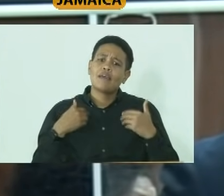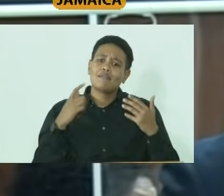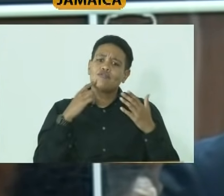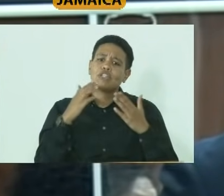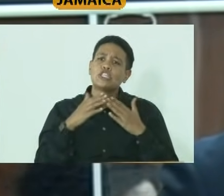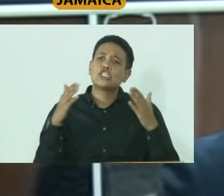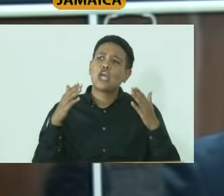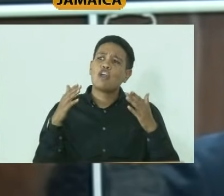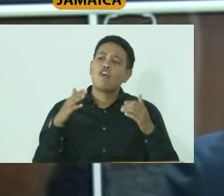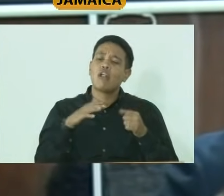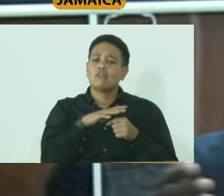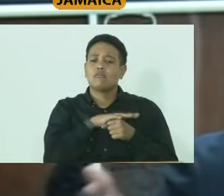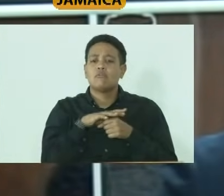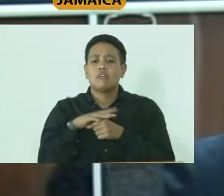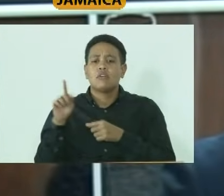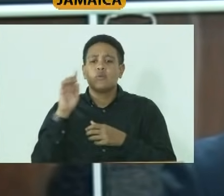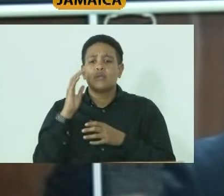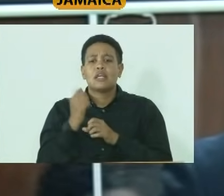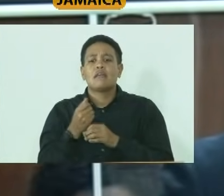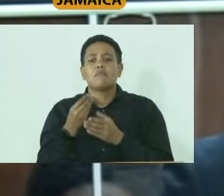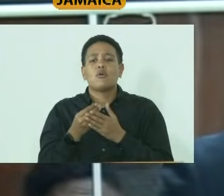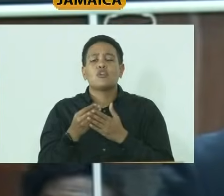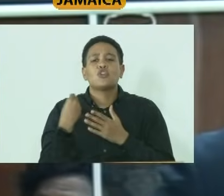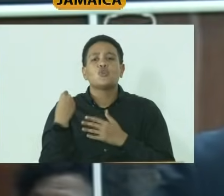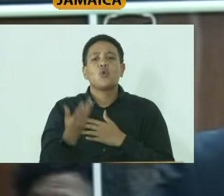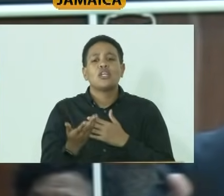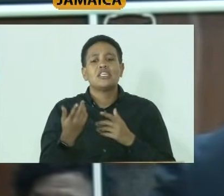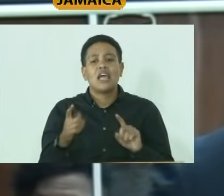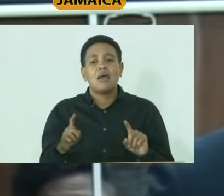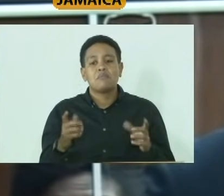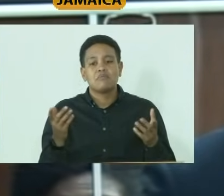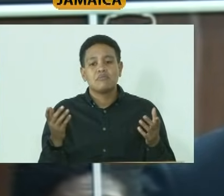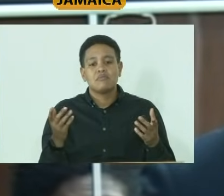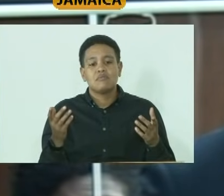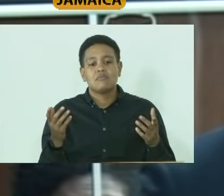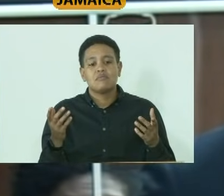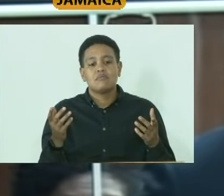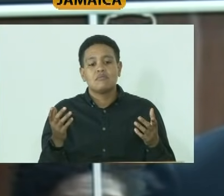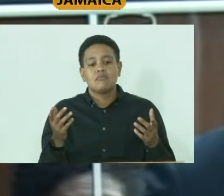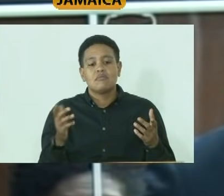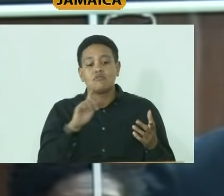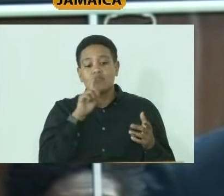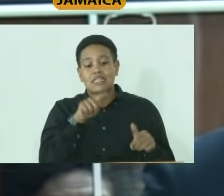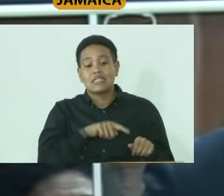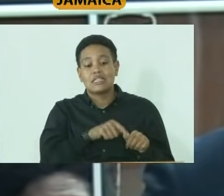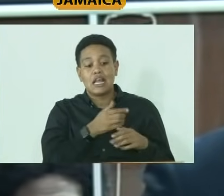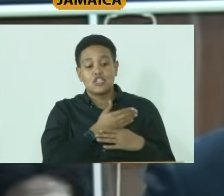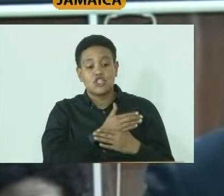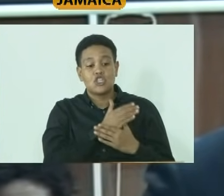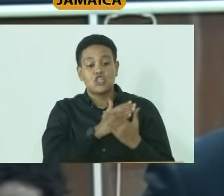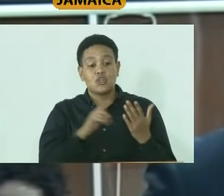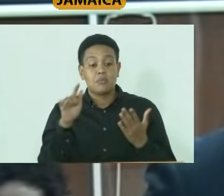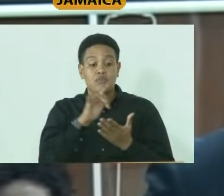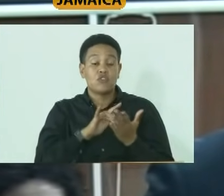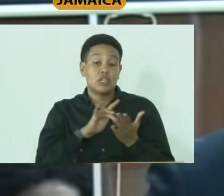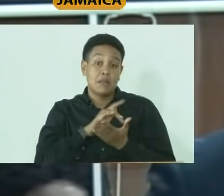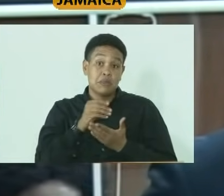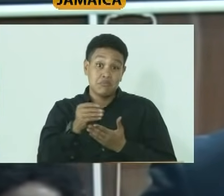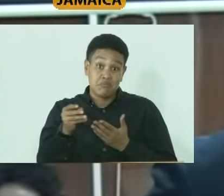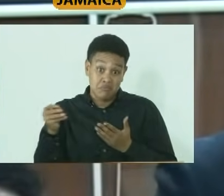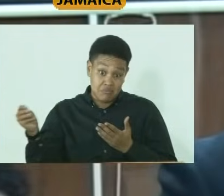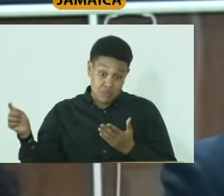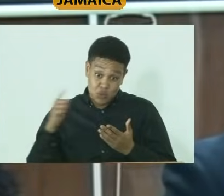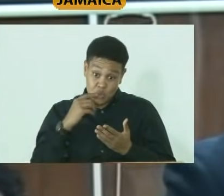pool that you would have gotten donations from, to at least start to share some of those tablets to the members of parliament